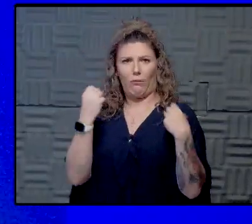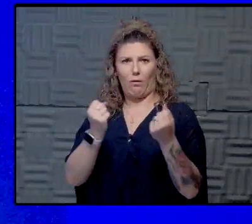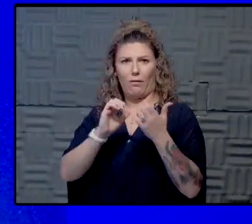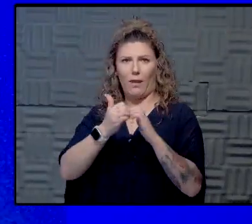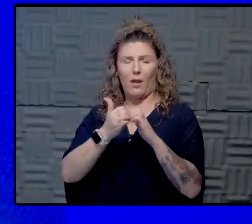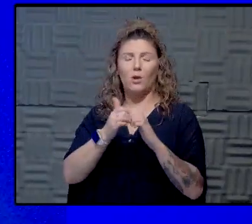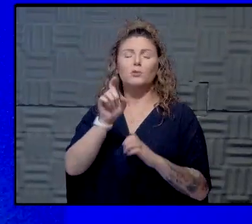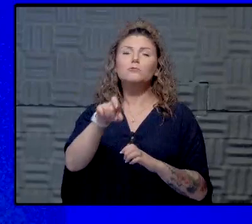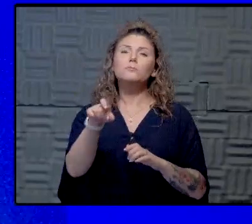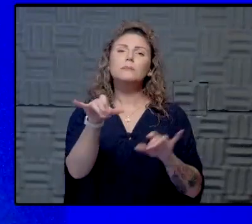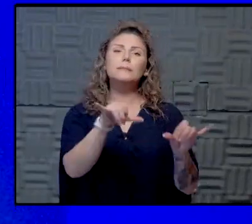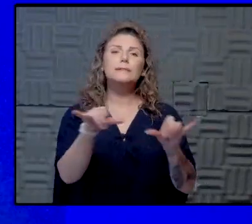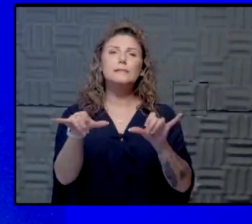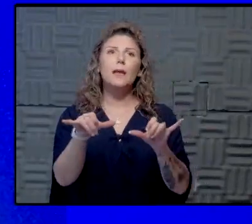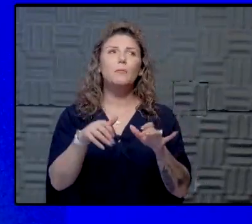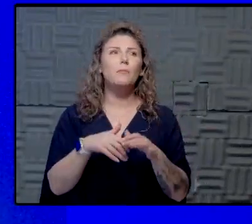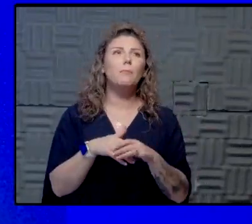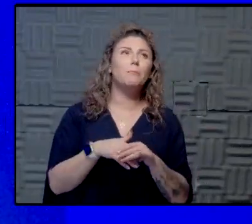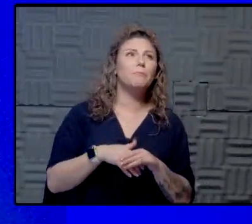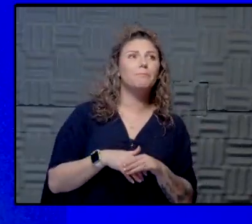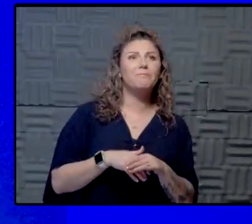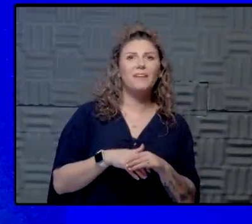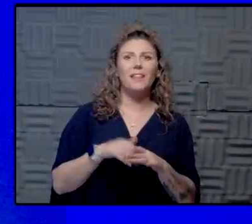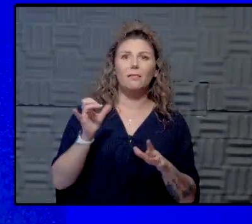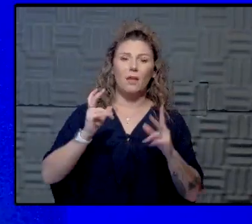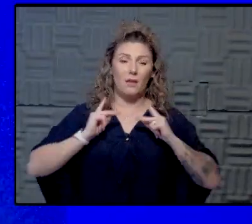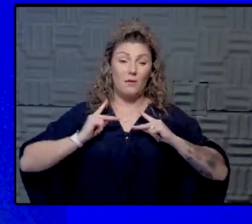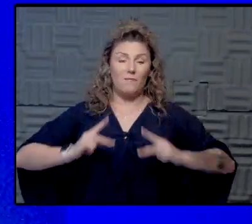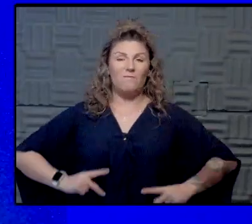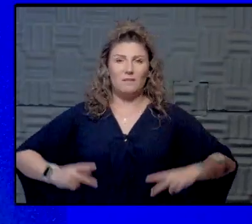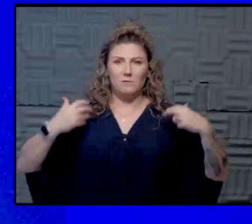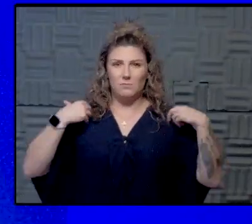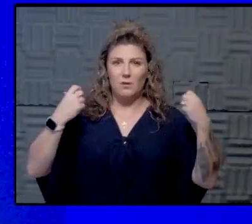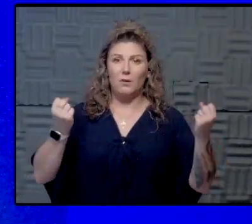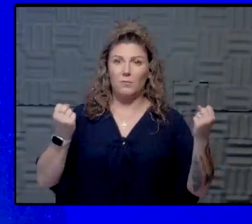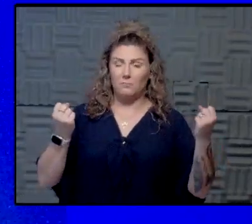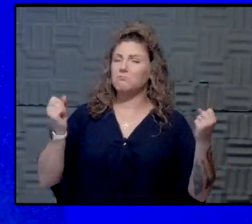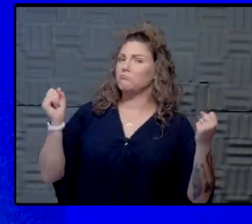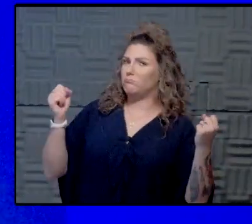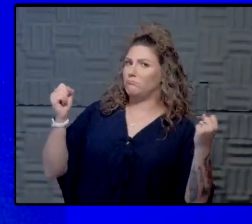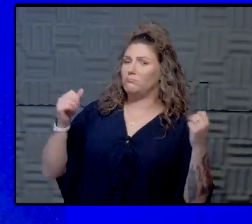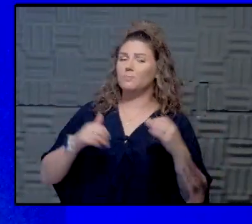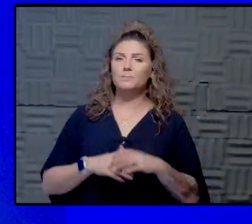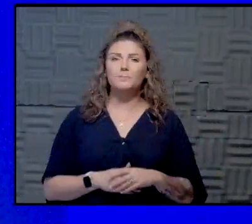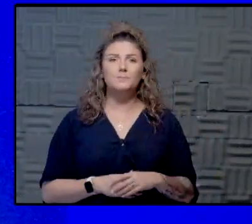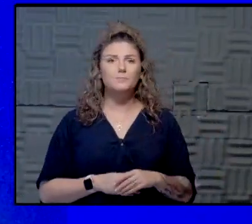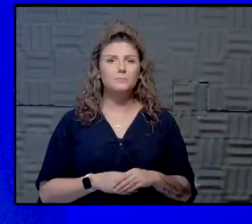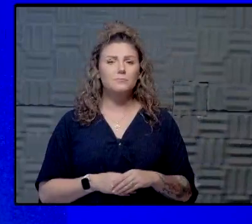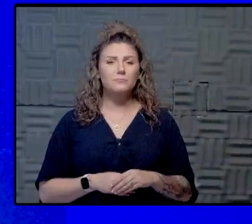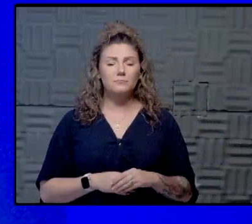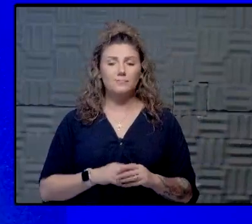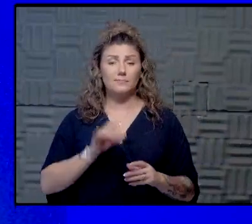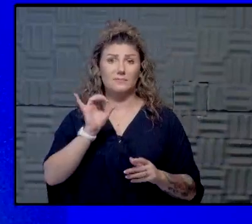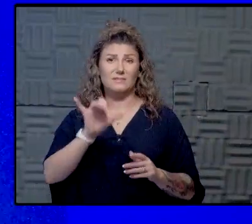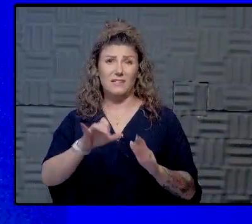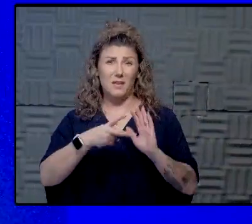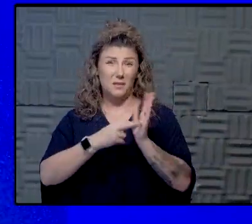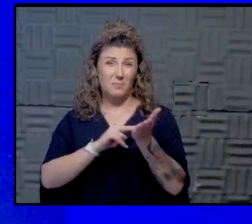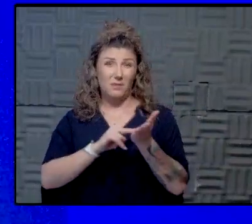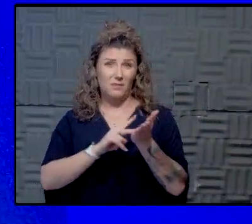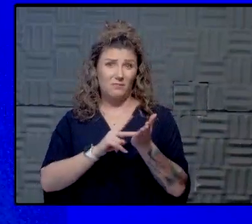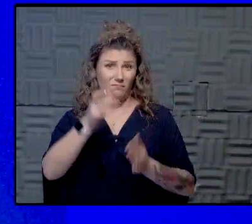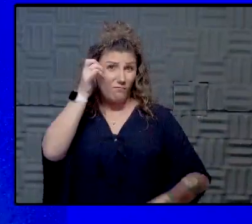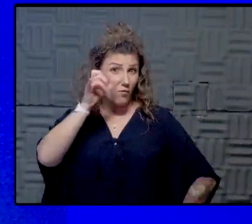same way as physical health. And so is that going to be there